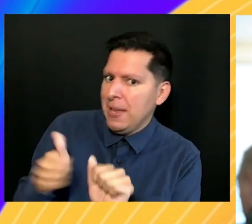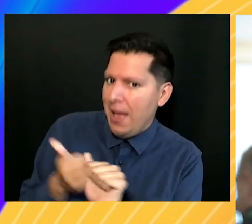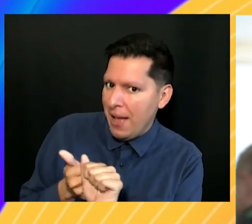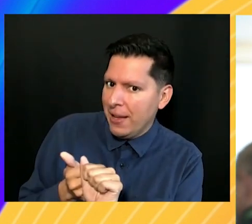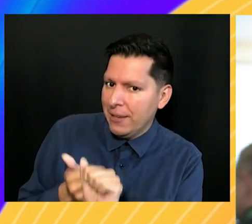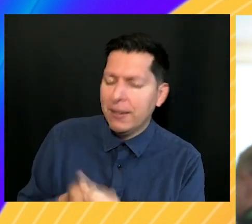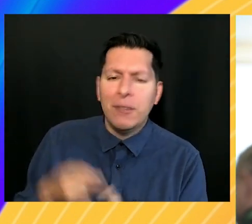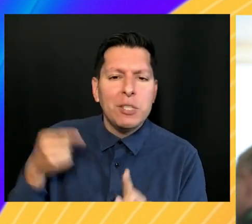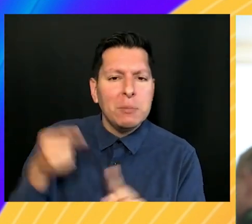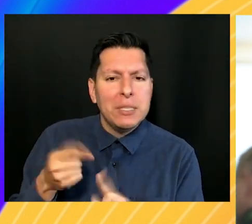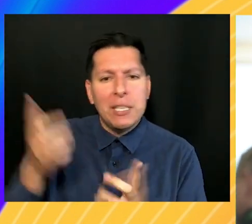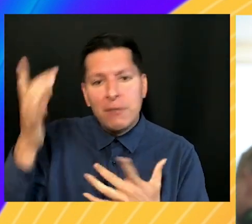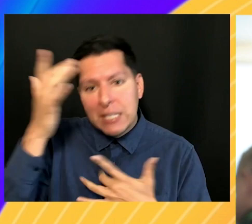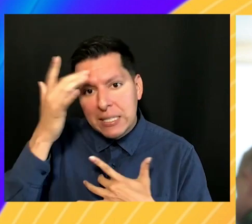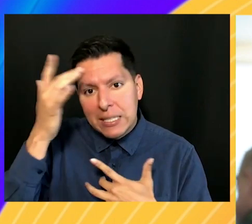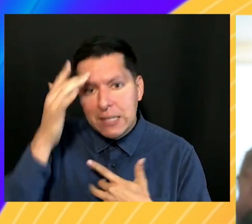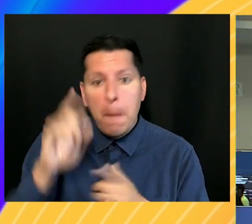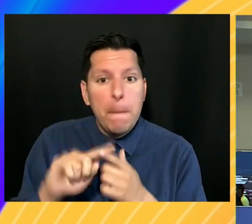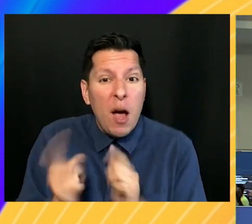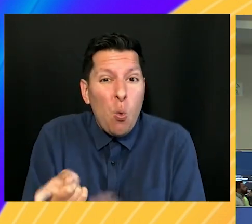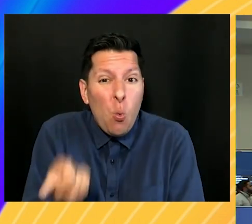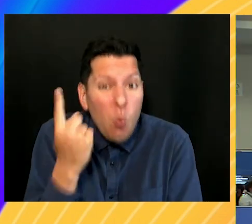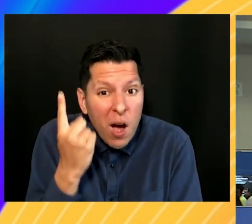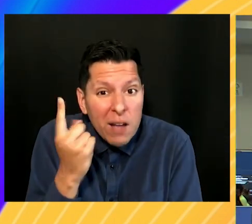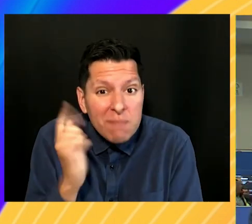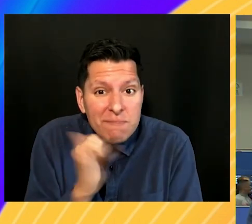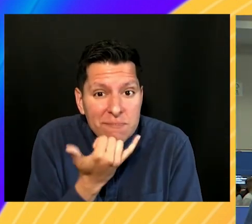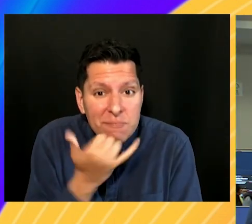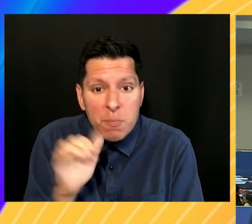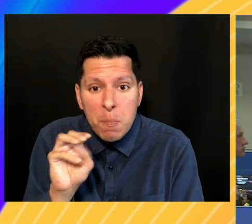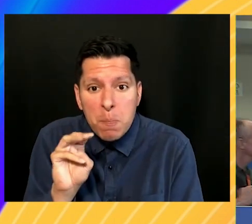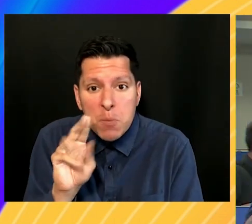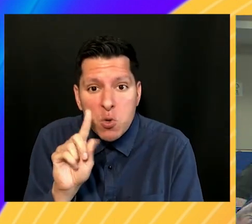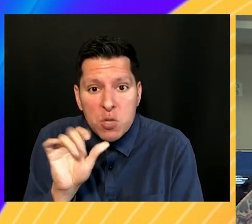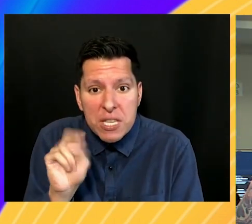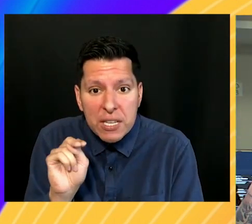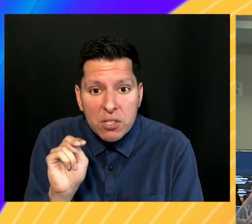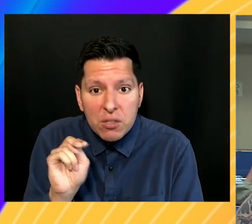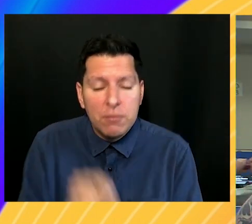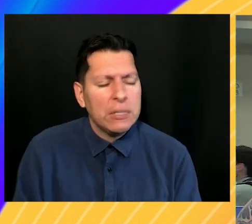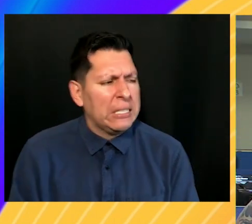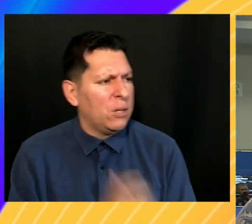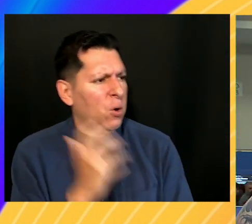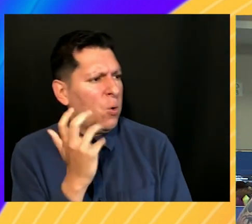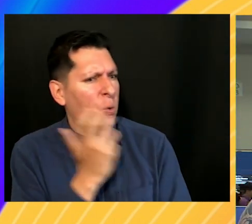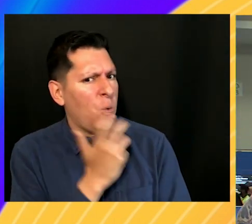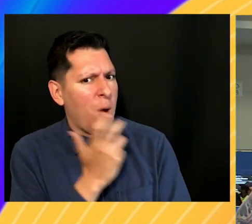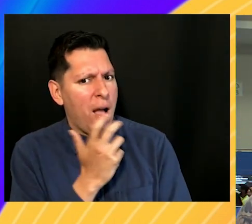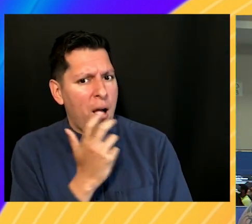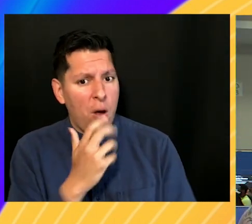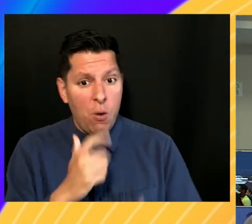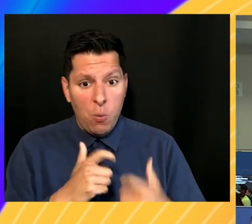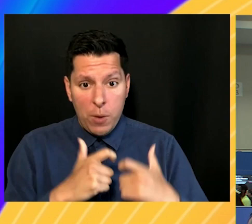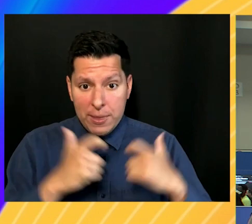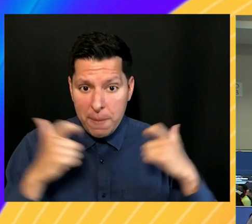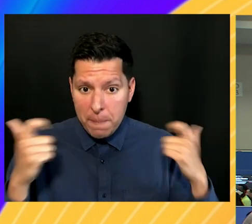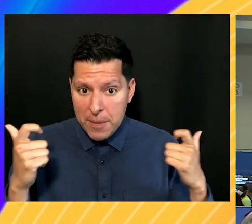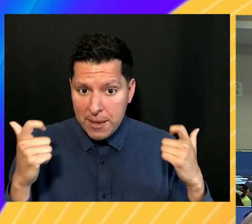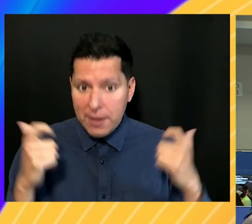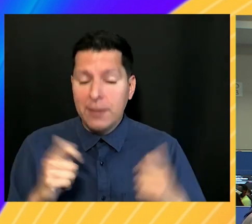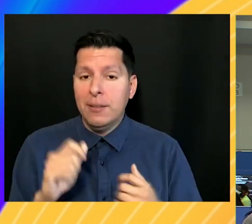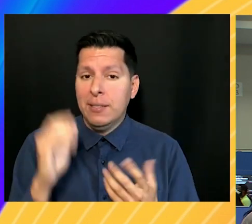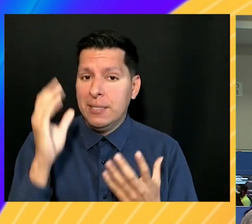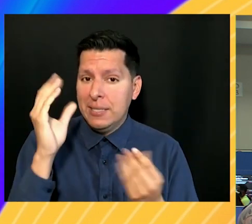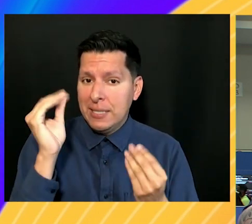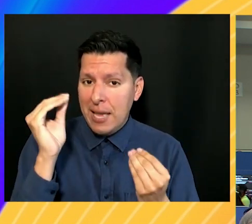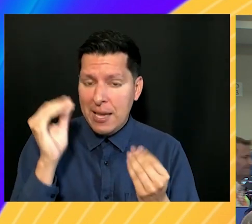just a single mutation. Wow. Yeah. But also just like thinking about the large data sets itself, just the processing, like we're kind of joking